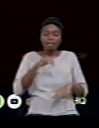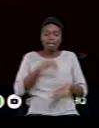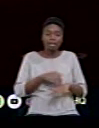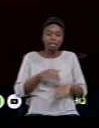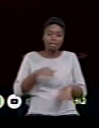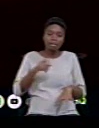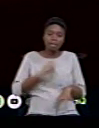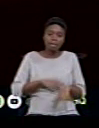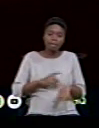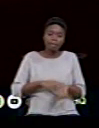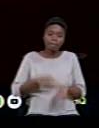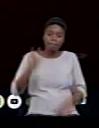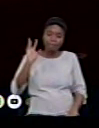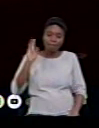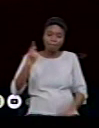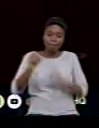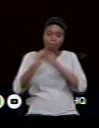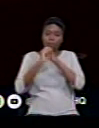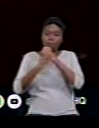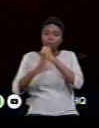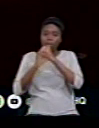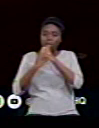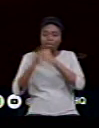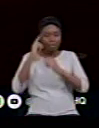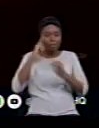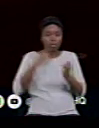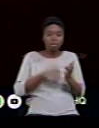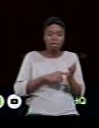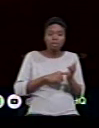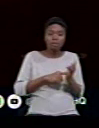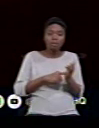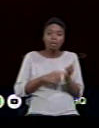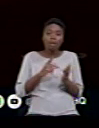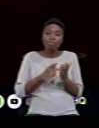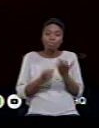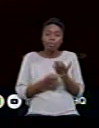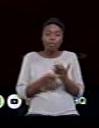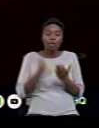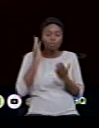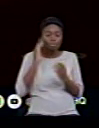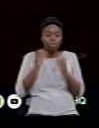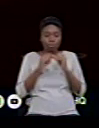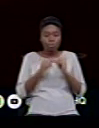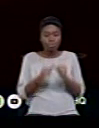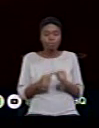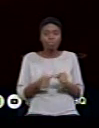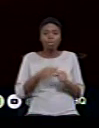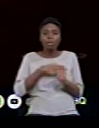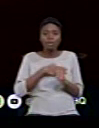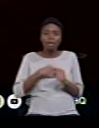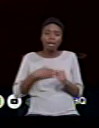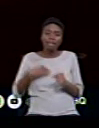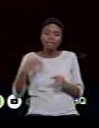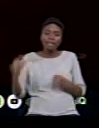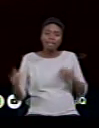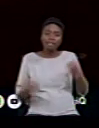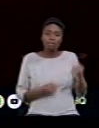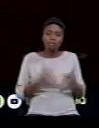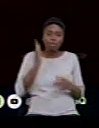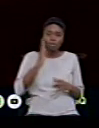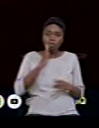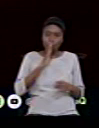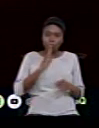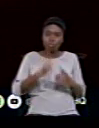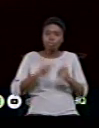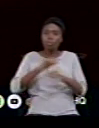a.m. Publicity for these programs should be intensified and the invitation extended to